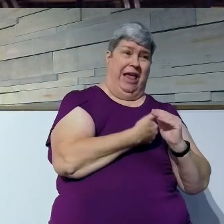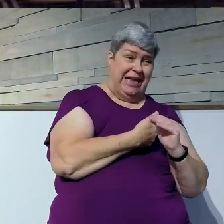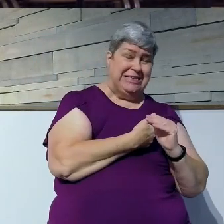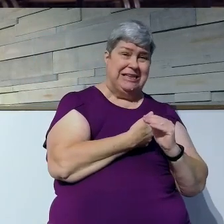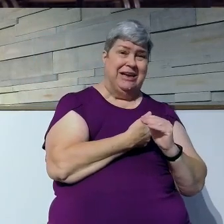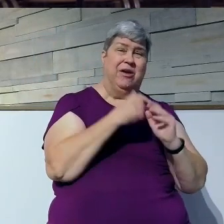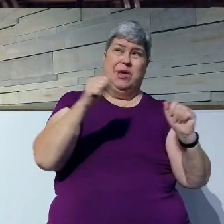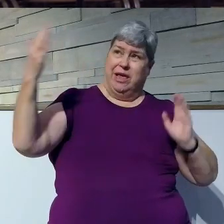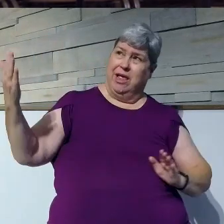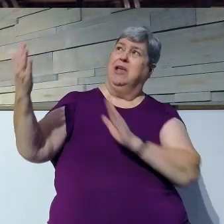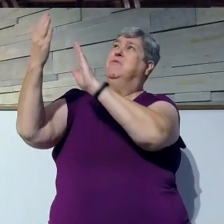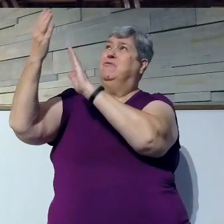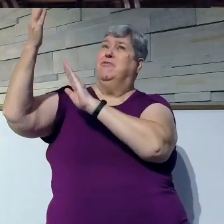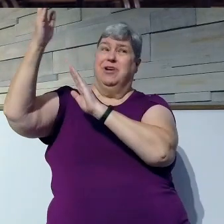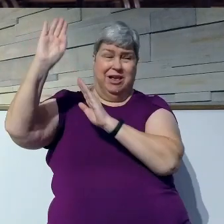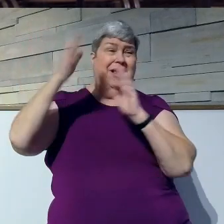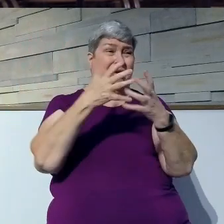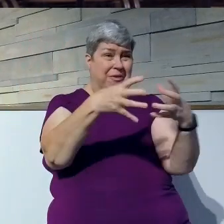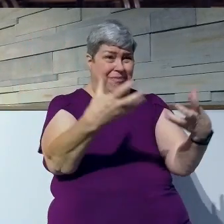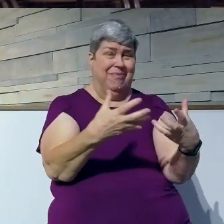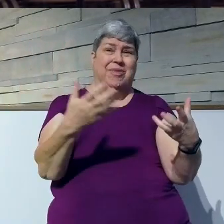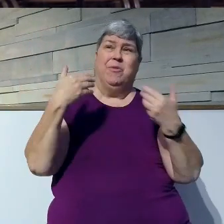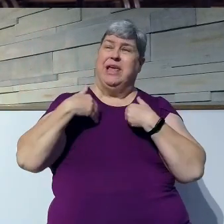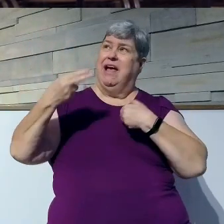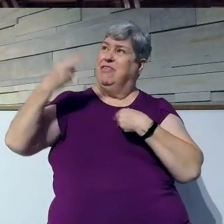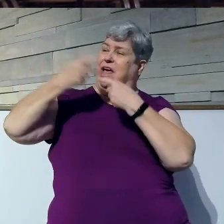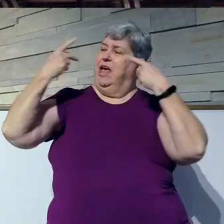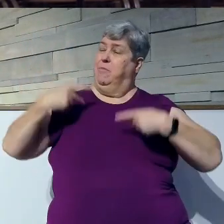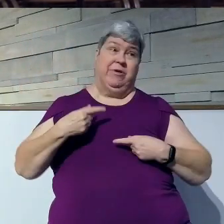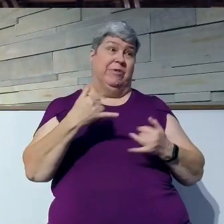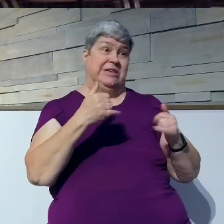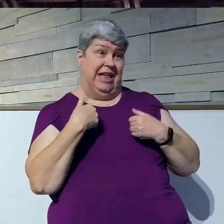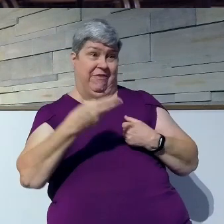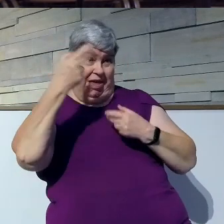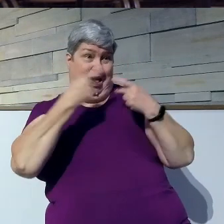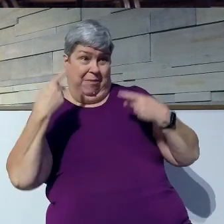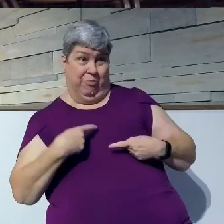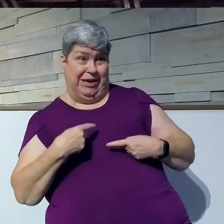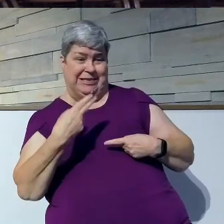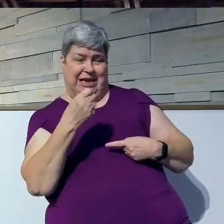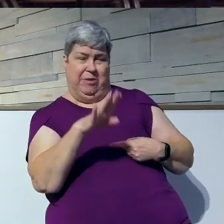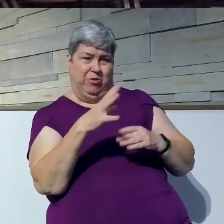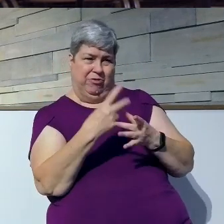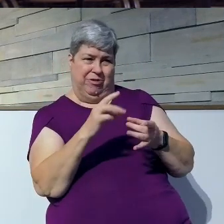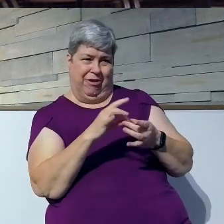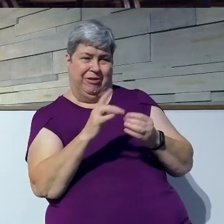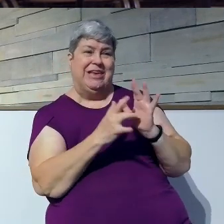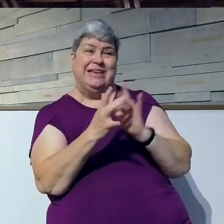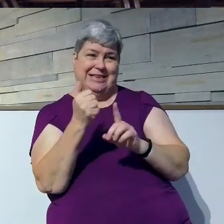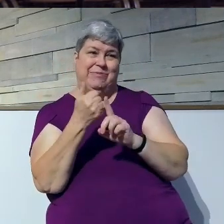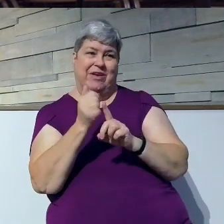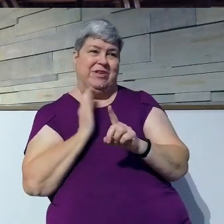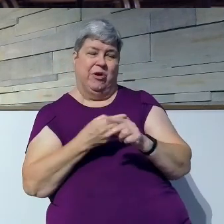we can come before God. We have our great high priest. We still have a high priest, by the way. That's what Hebrews talks about. Jesus is our